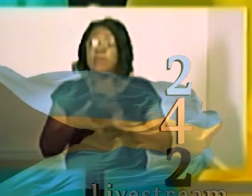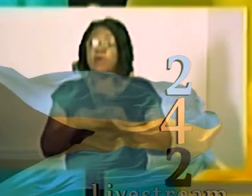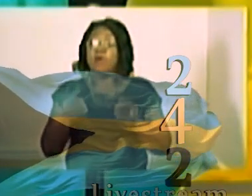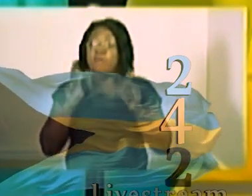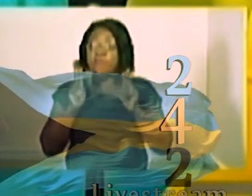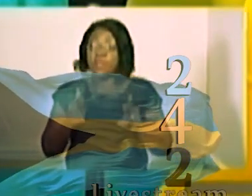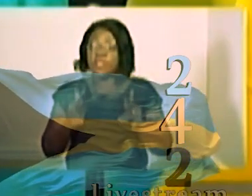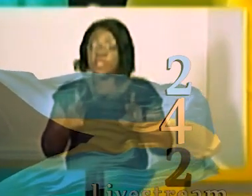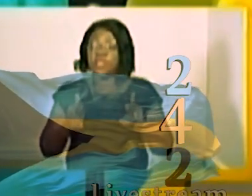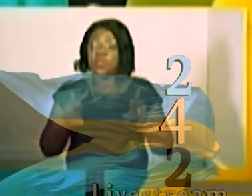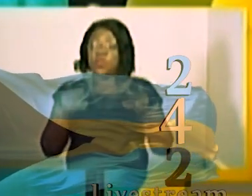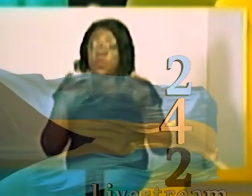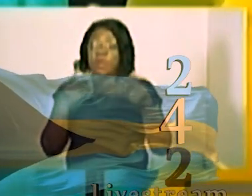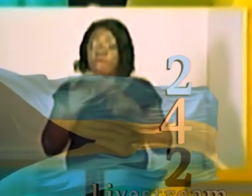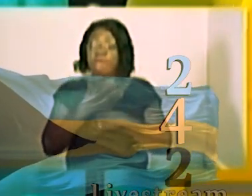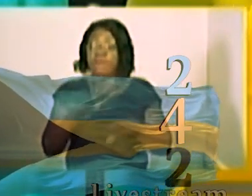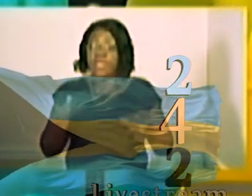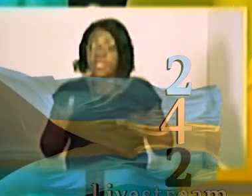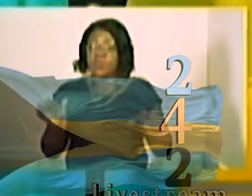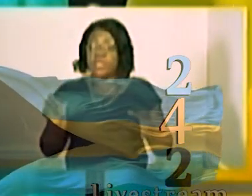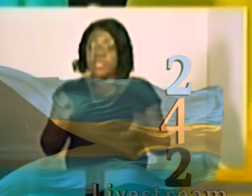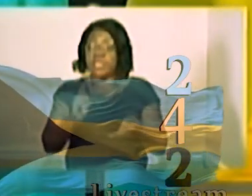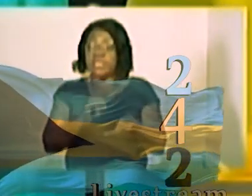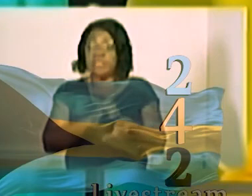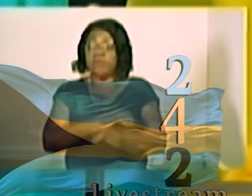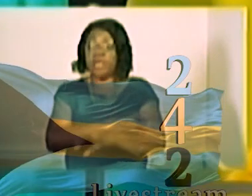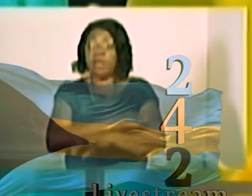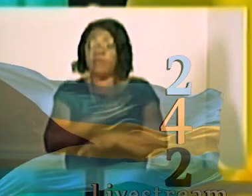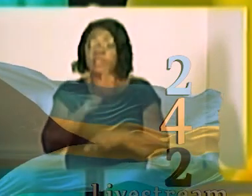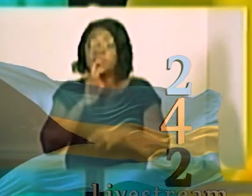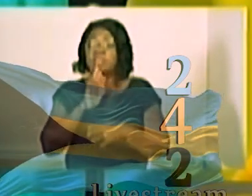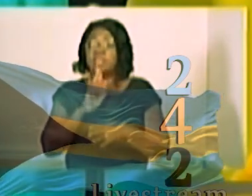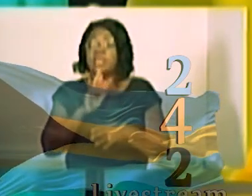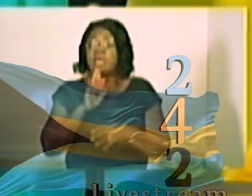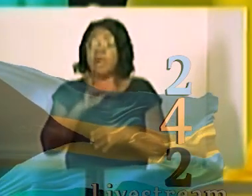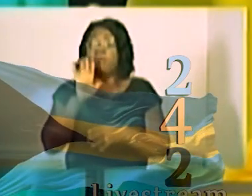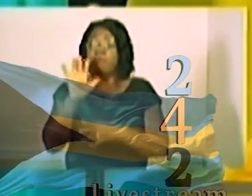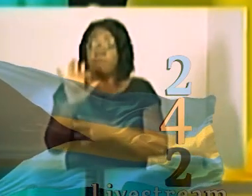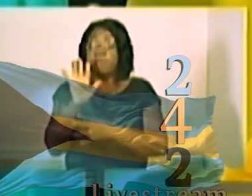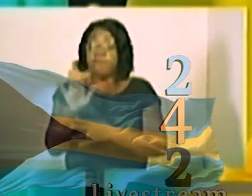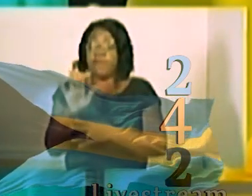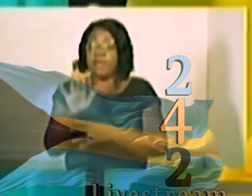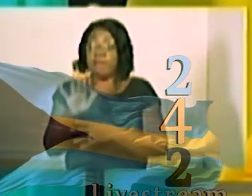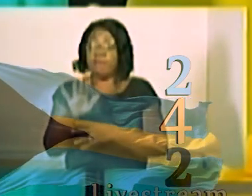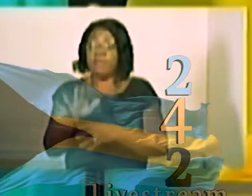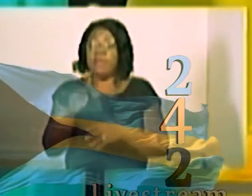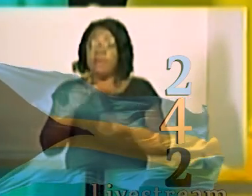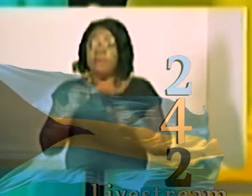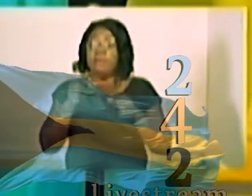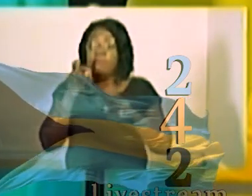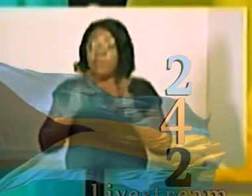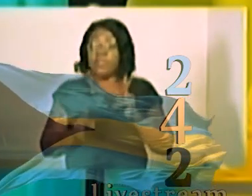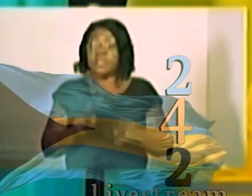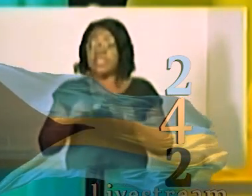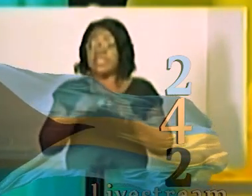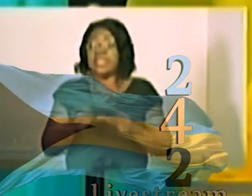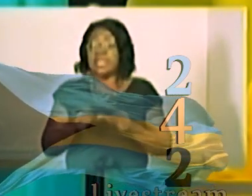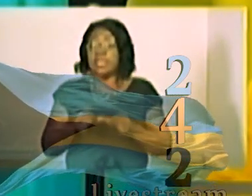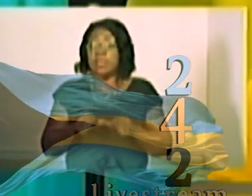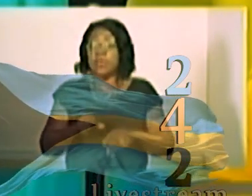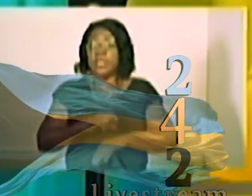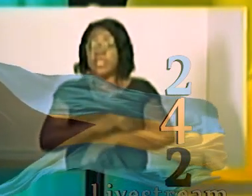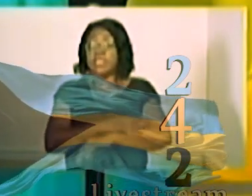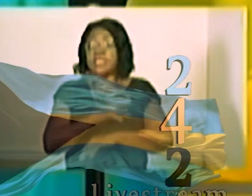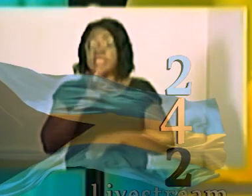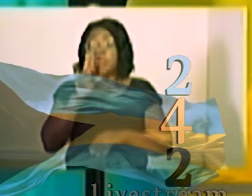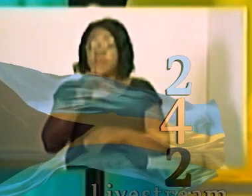increasing, now 55. Active cases are at 36. Deaths